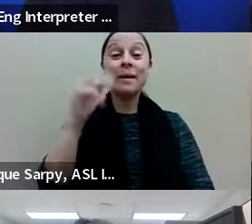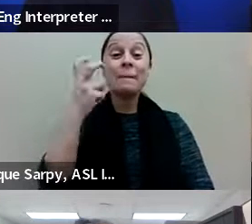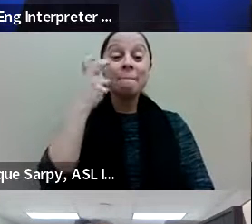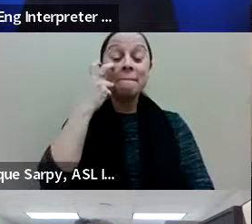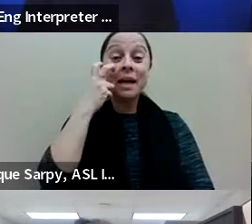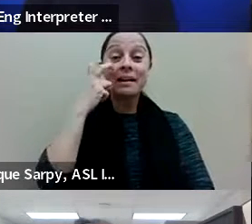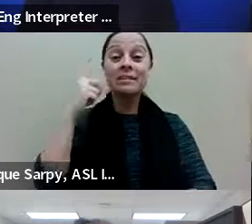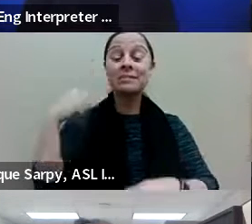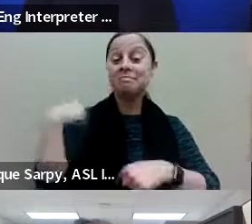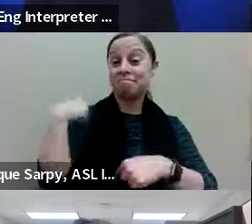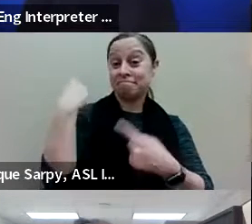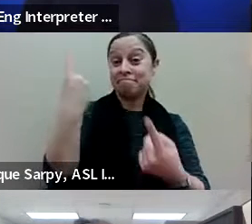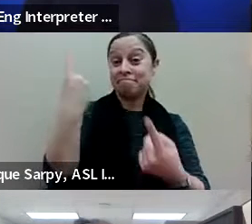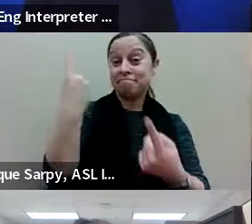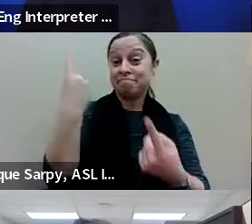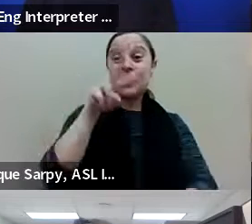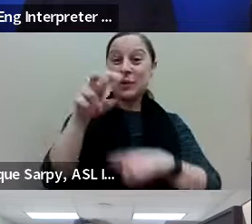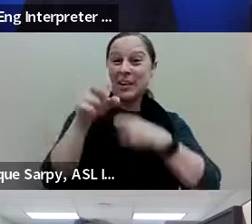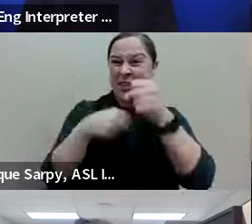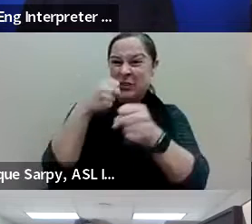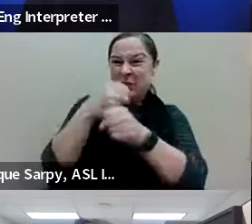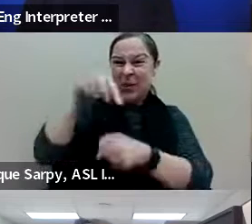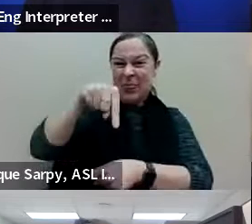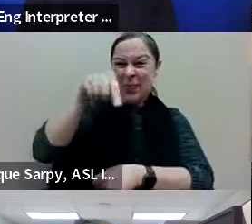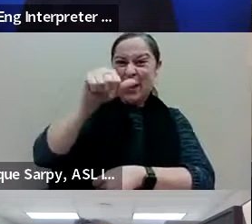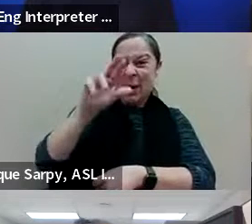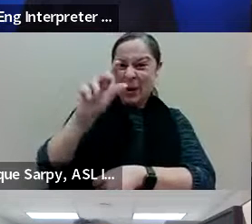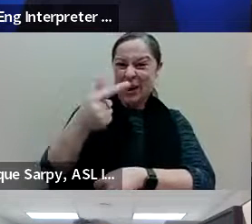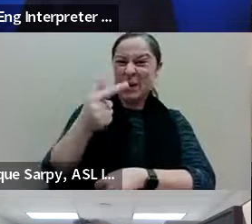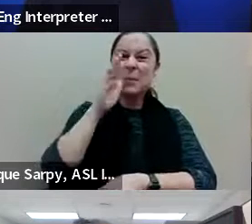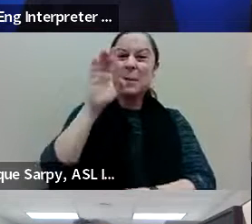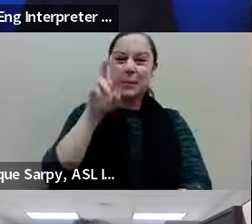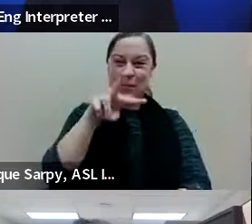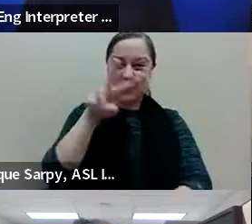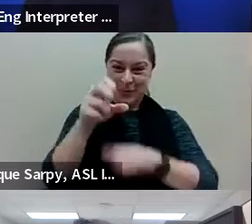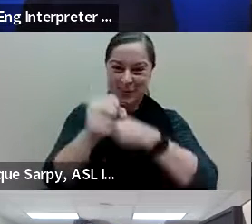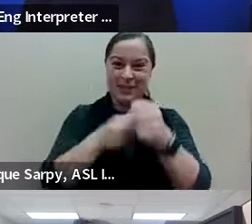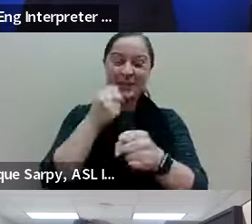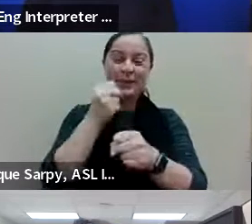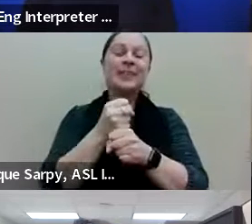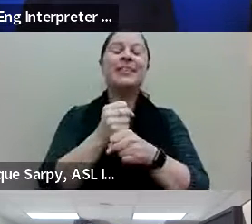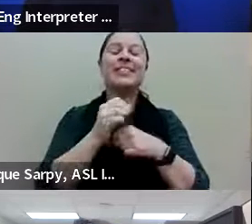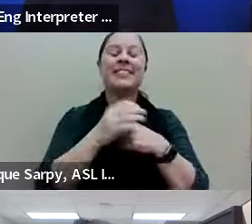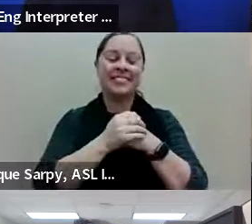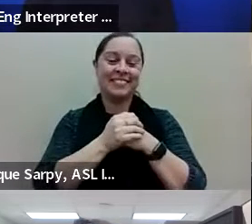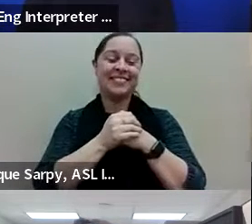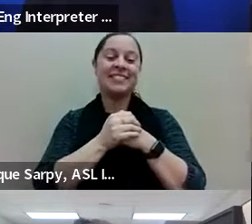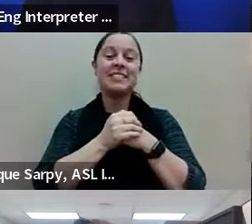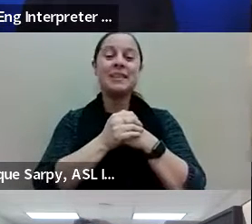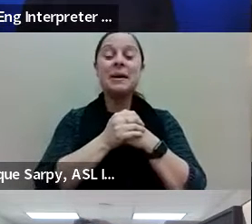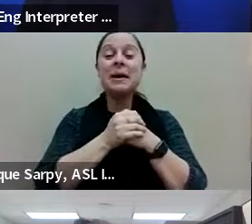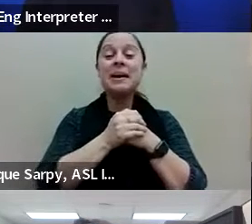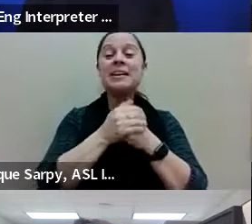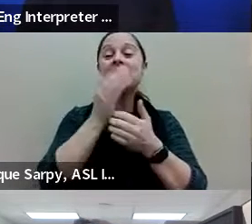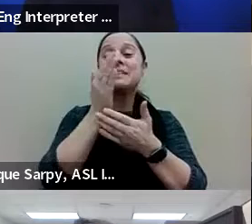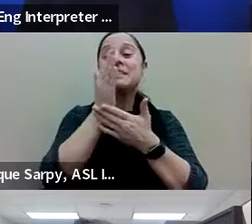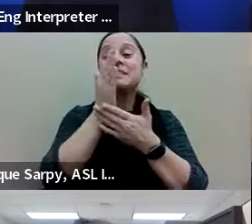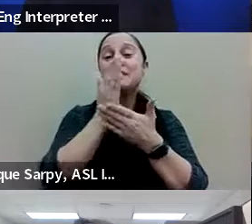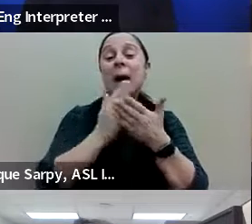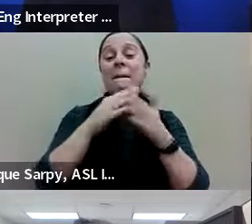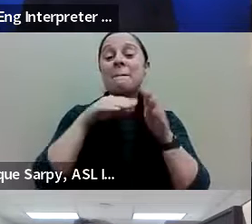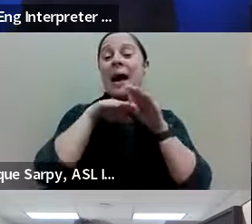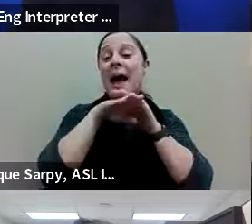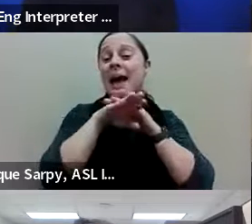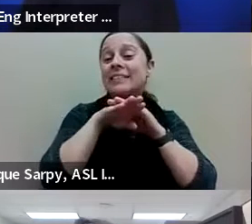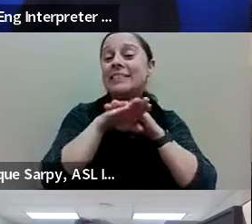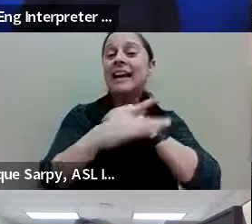for 22 years coming this August. And some access technology pieces I